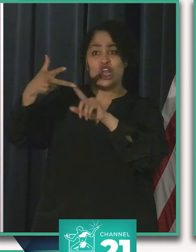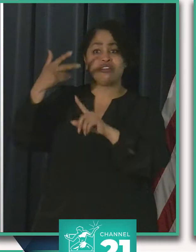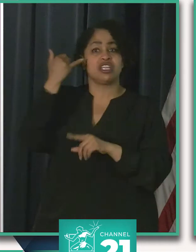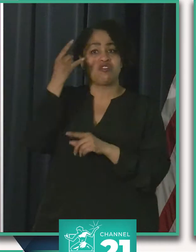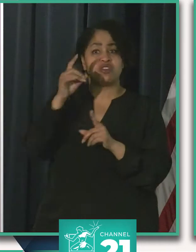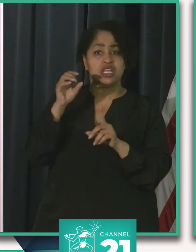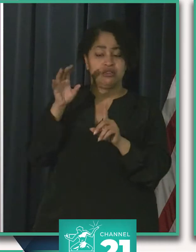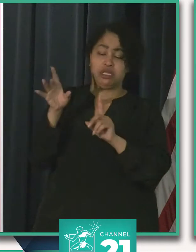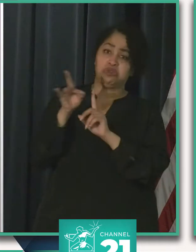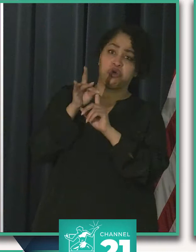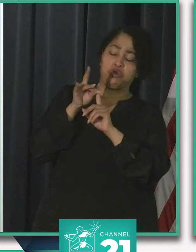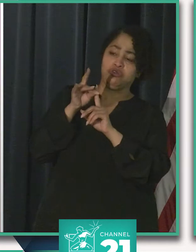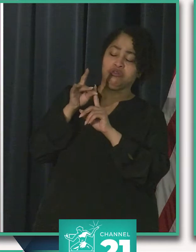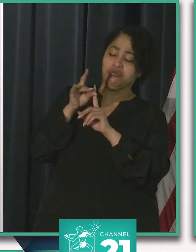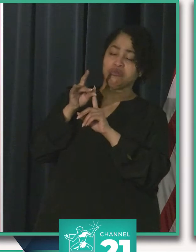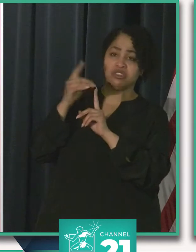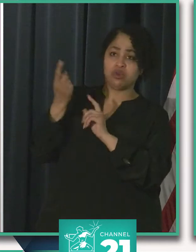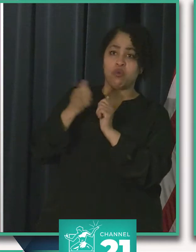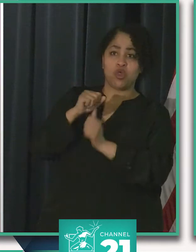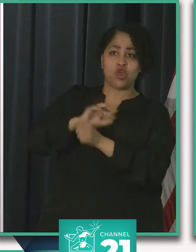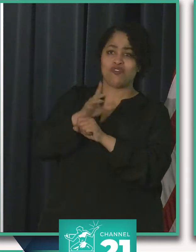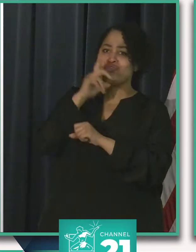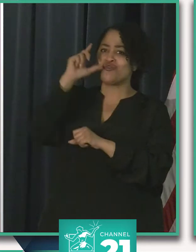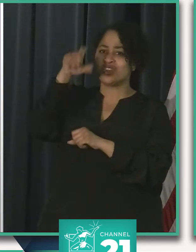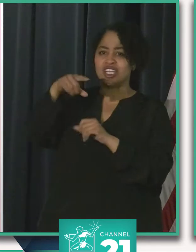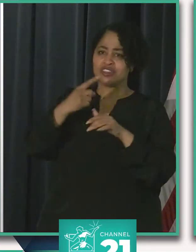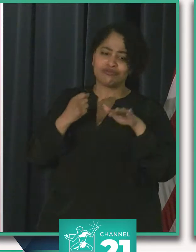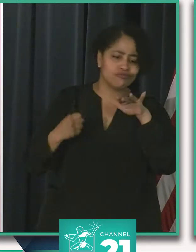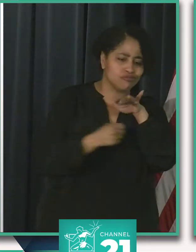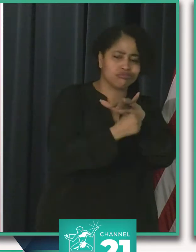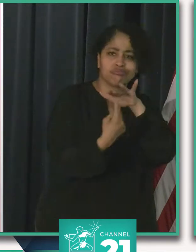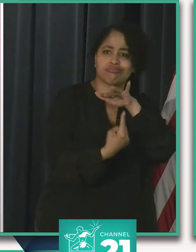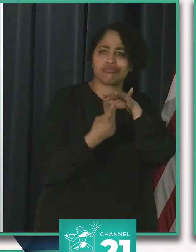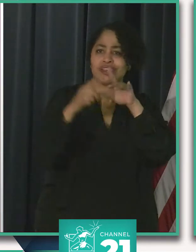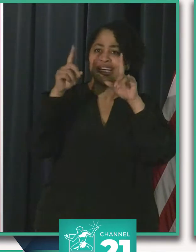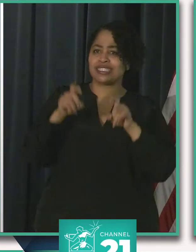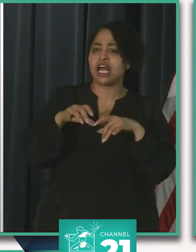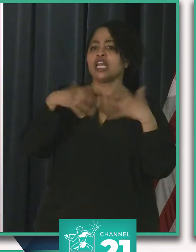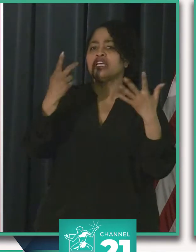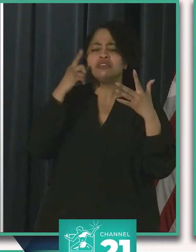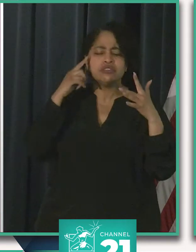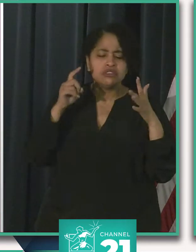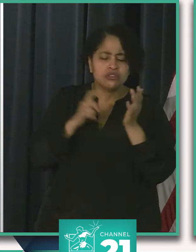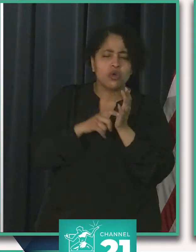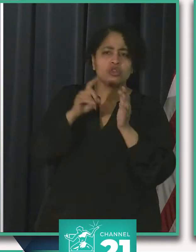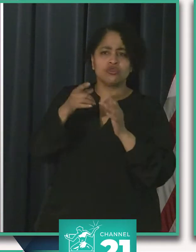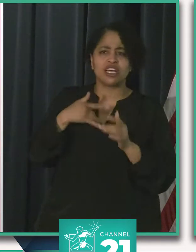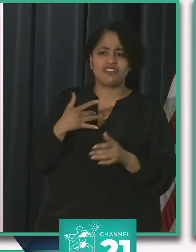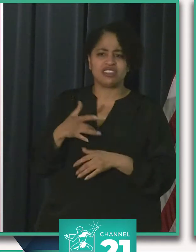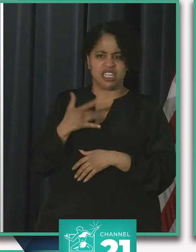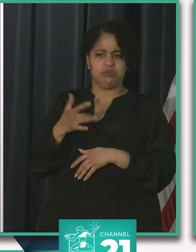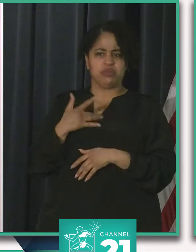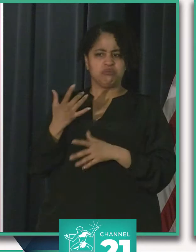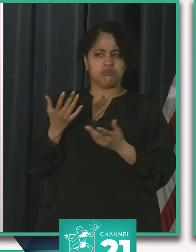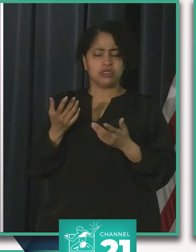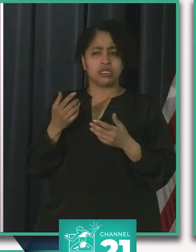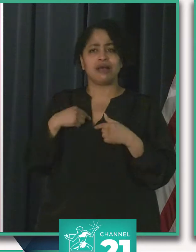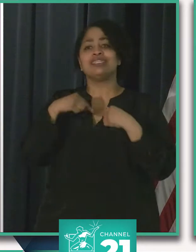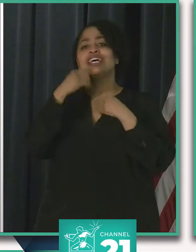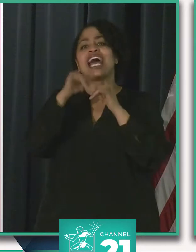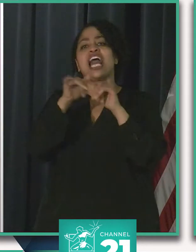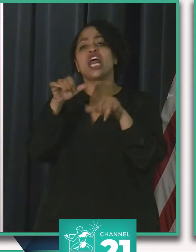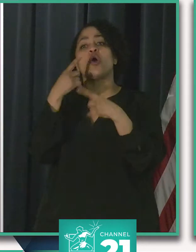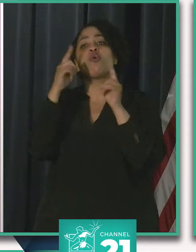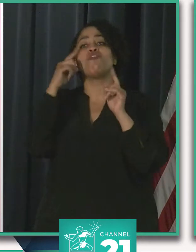if you've been exposed to someone with COVID, you don't need to quarantine or get tested unless you show symptoms. Again, I'll tell you how this worked in my